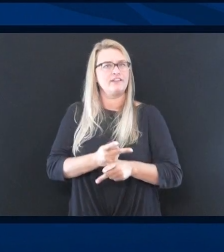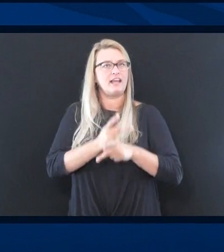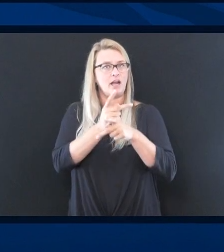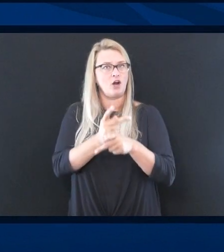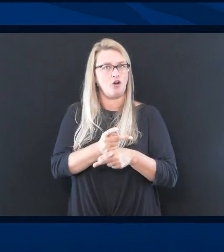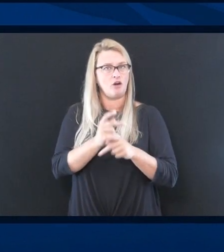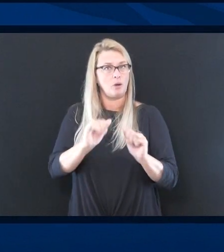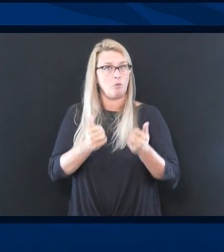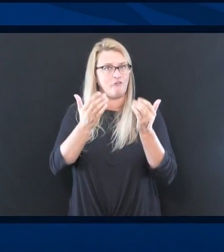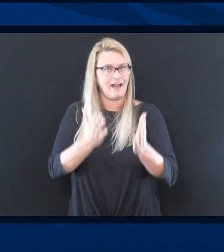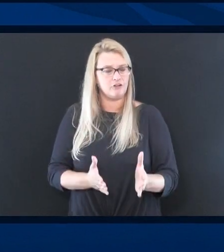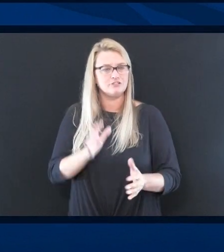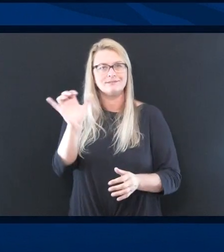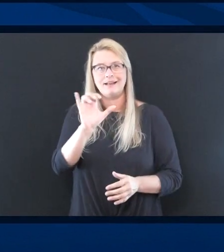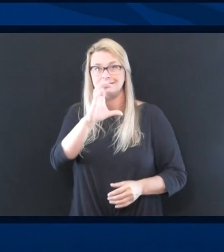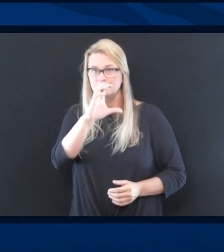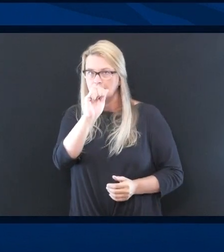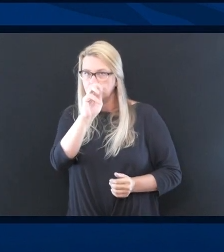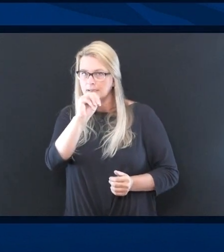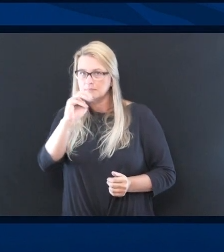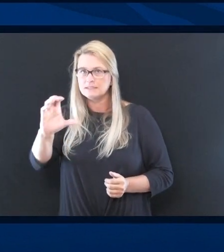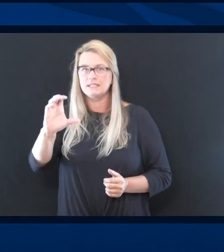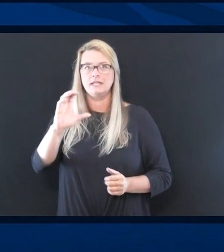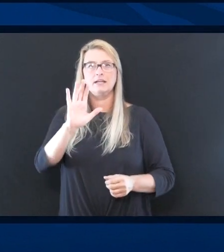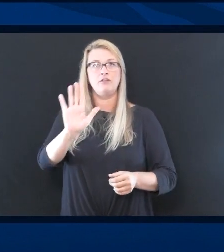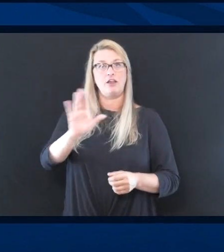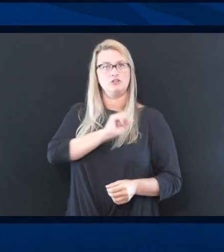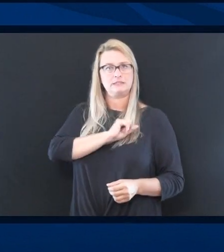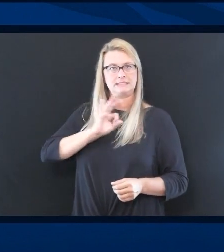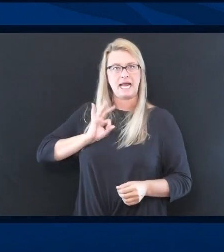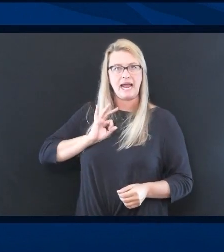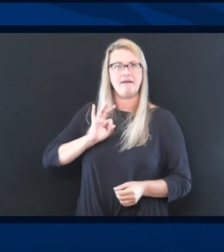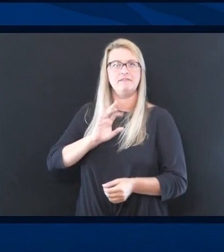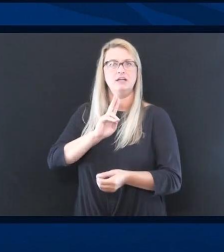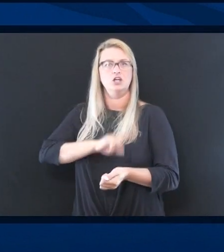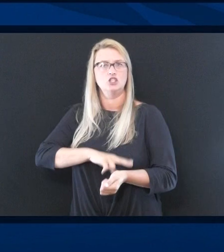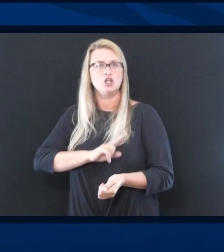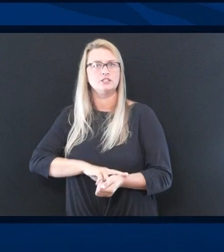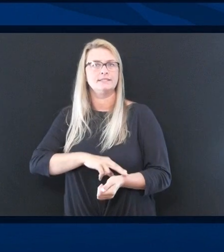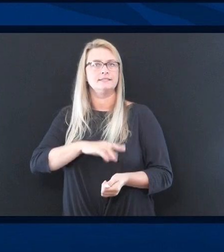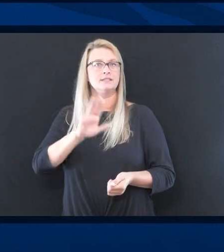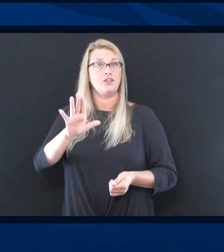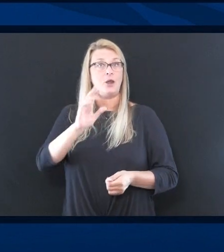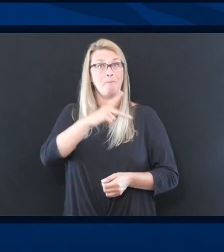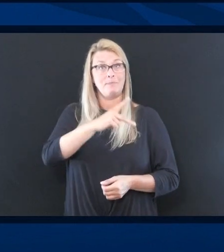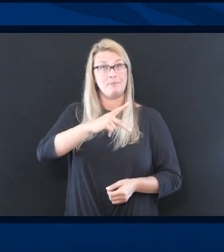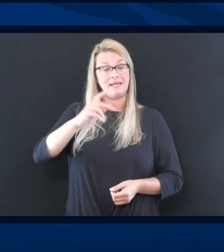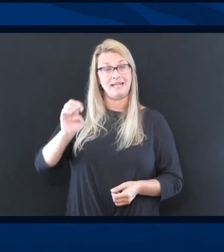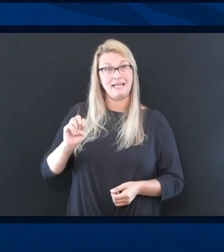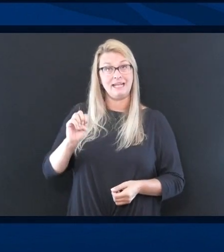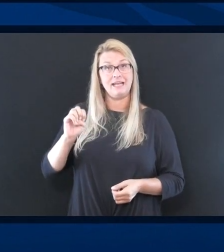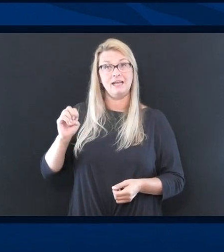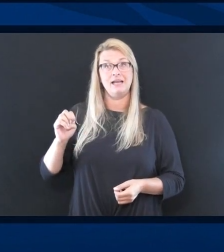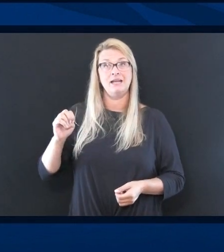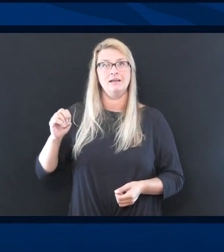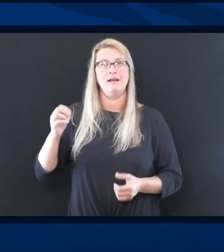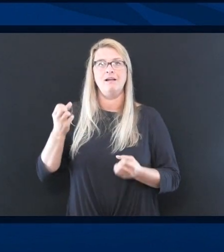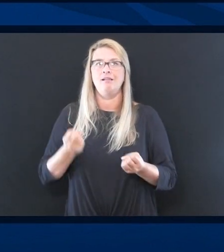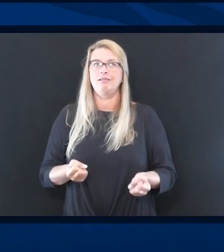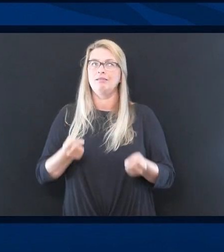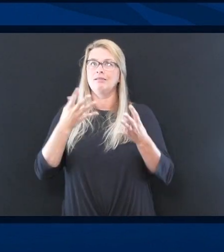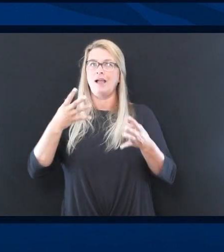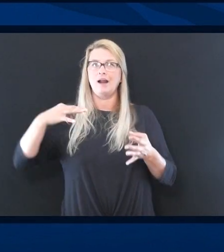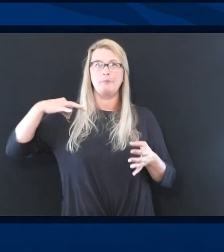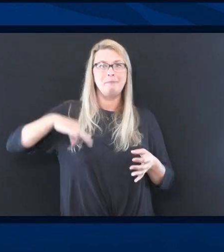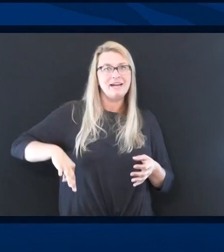Center, among their nursing staff members talking about personal protective equipment, about benefits which have been taken away because